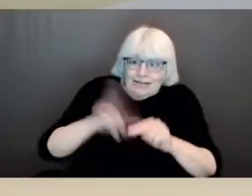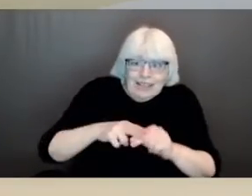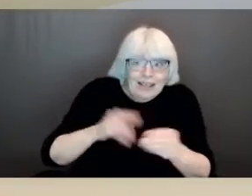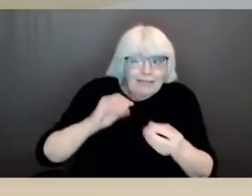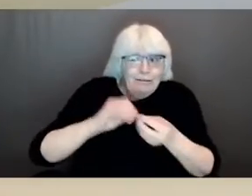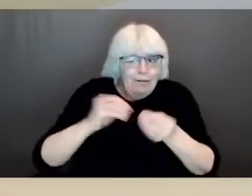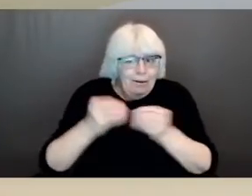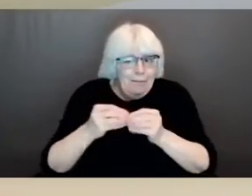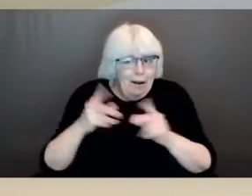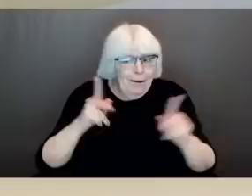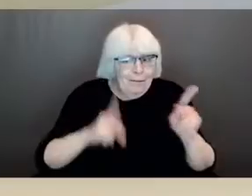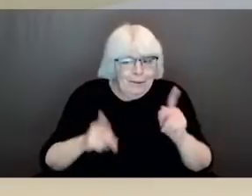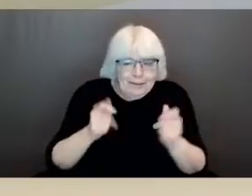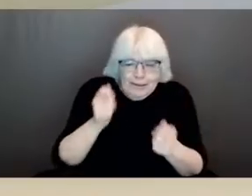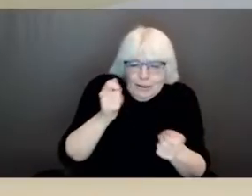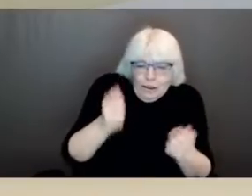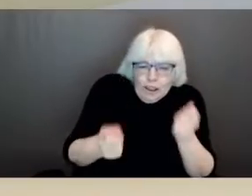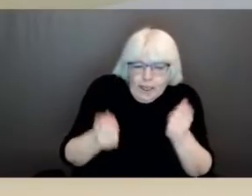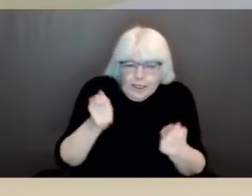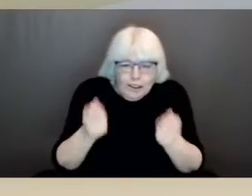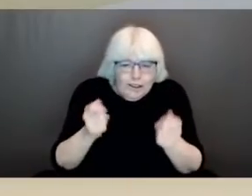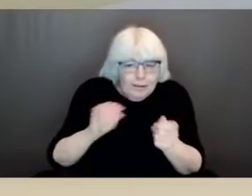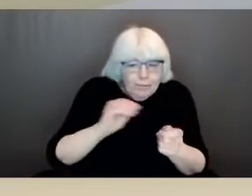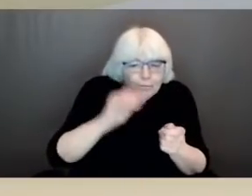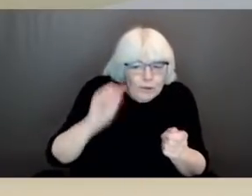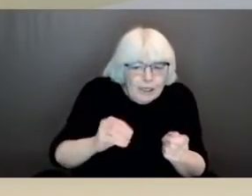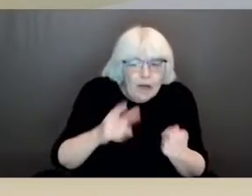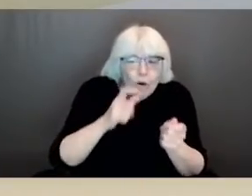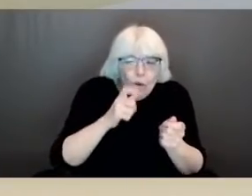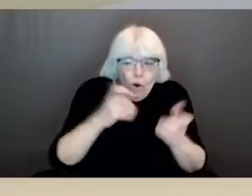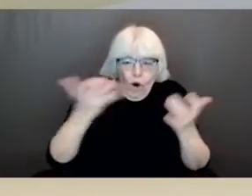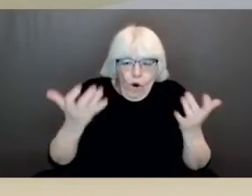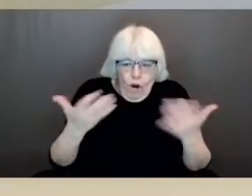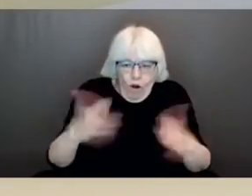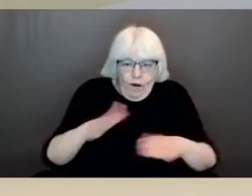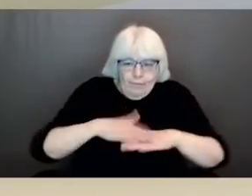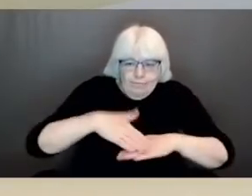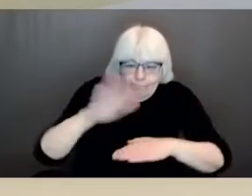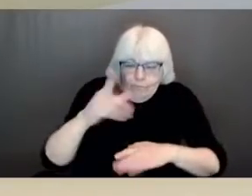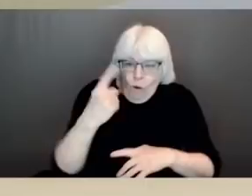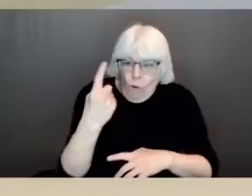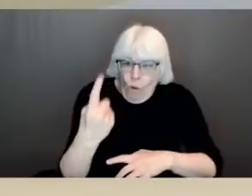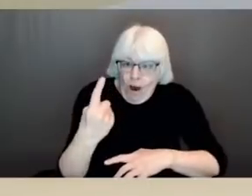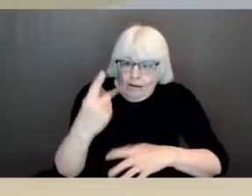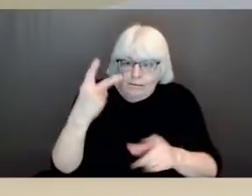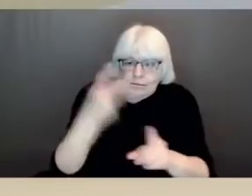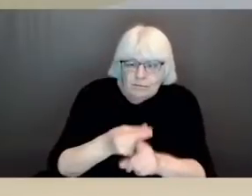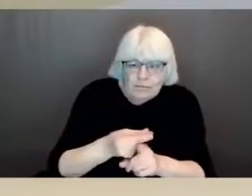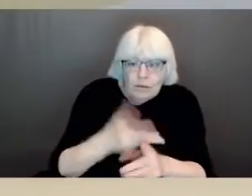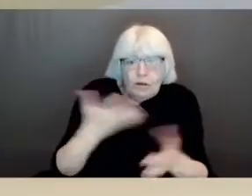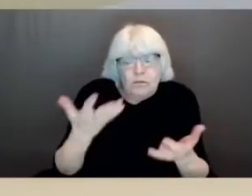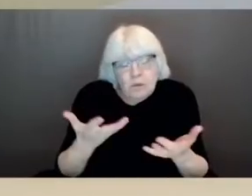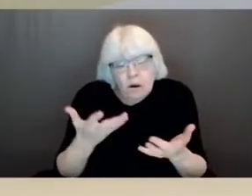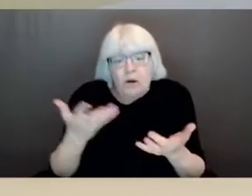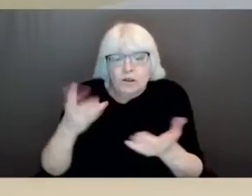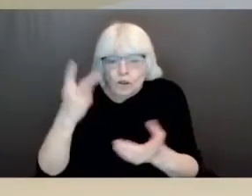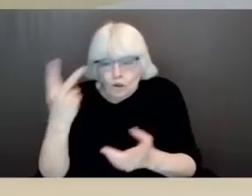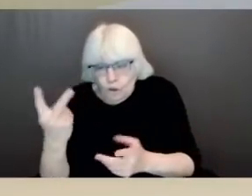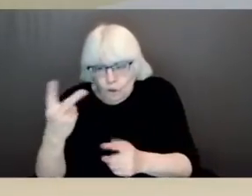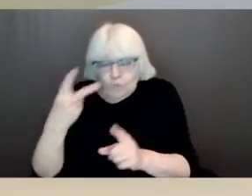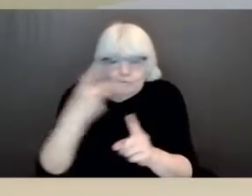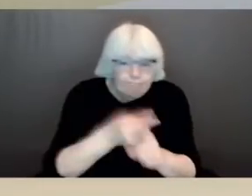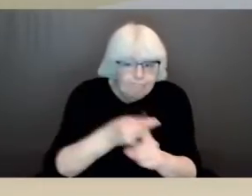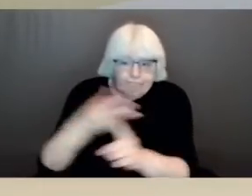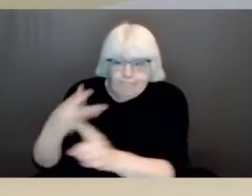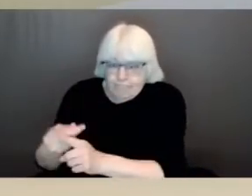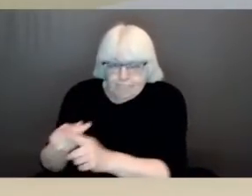in the percentage of people who have received at least 1 dose and those who are fully vaccinated. Our rates of full vaccination